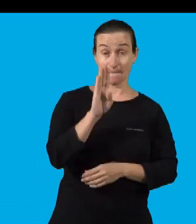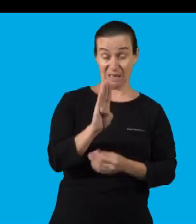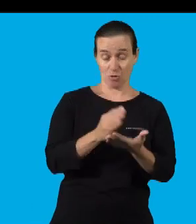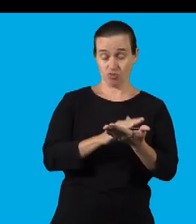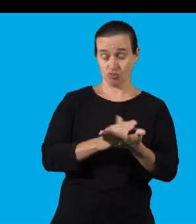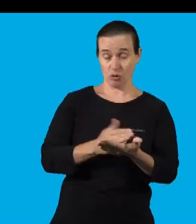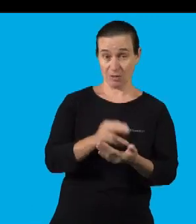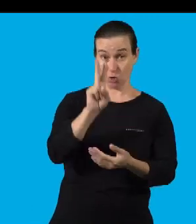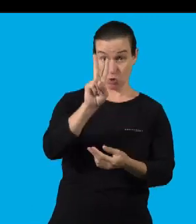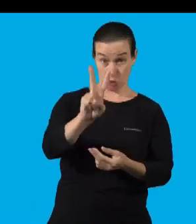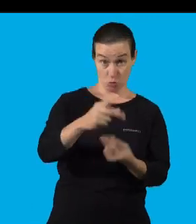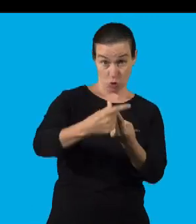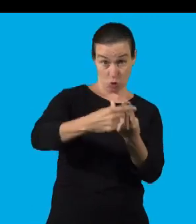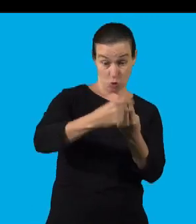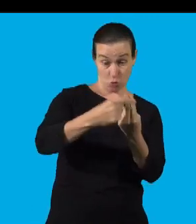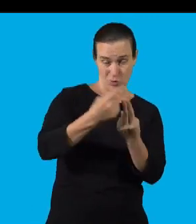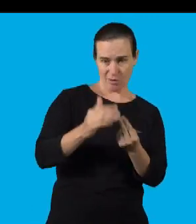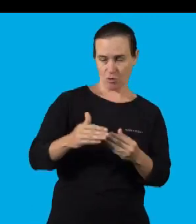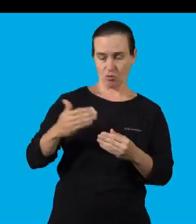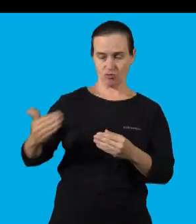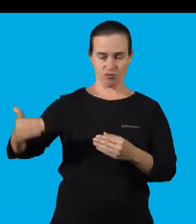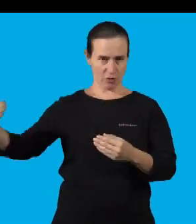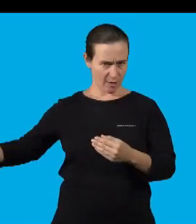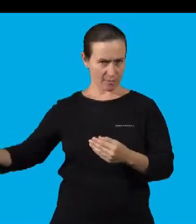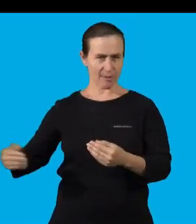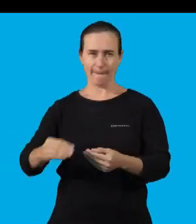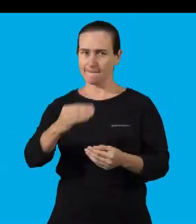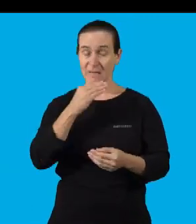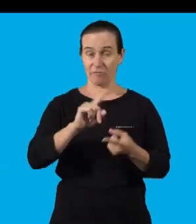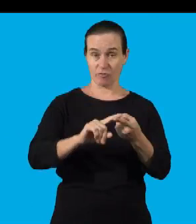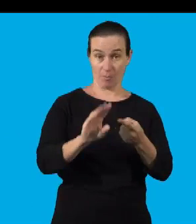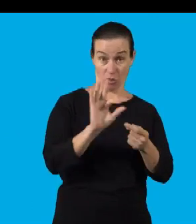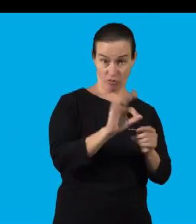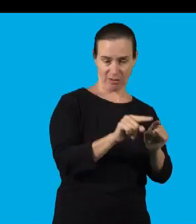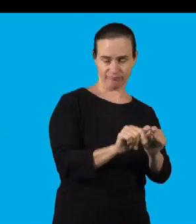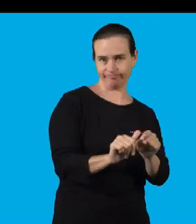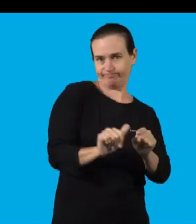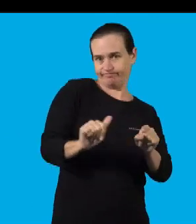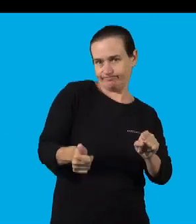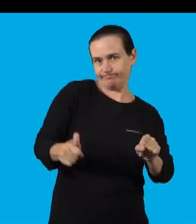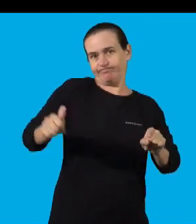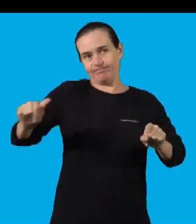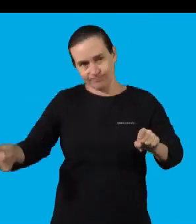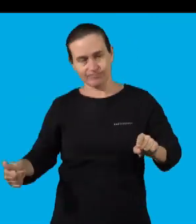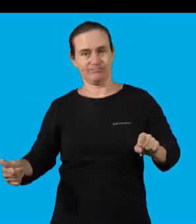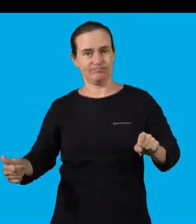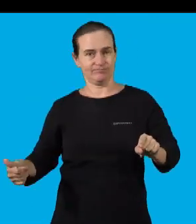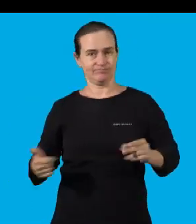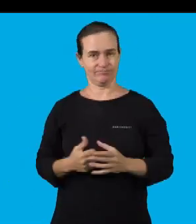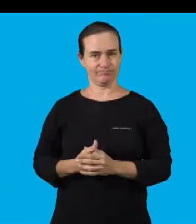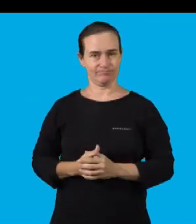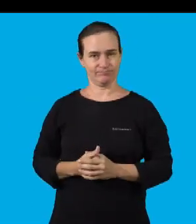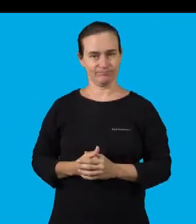that B is translated 2 units to the right, which means that we are going to be moving from this 3 and we are going to move